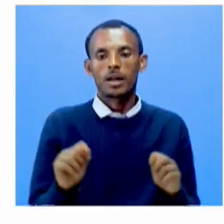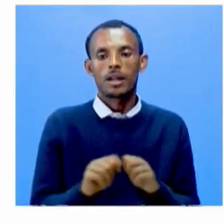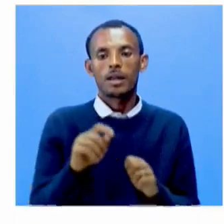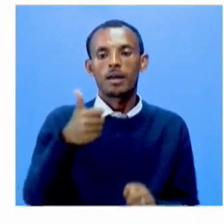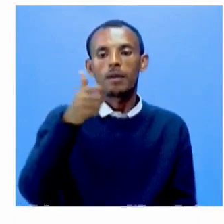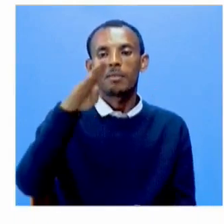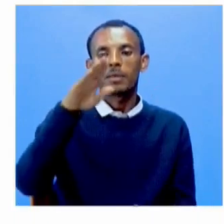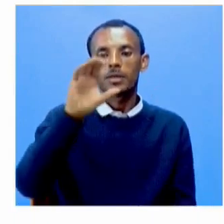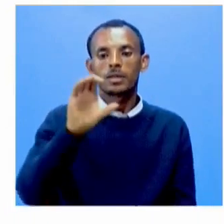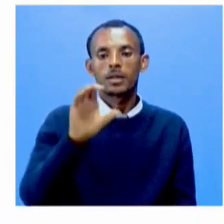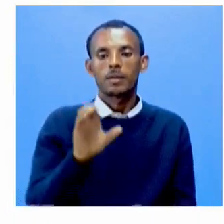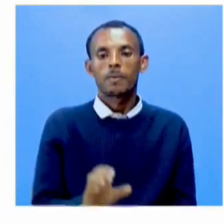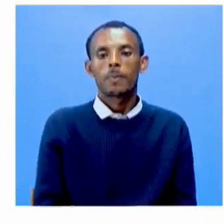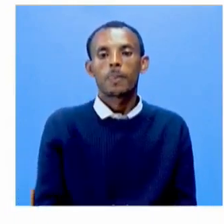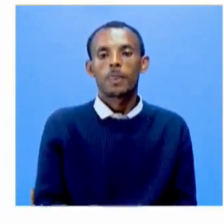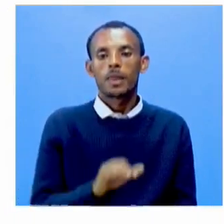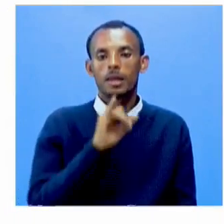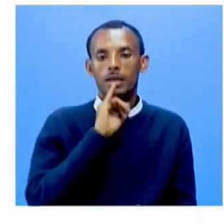is